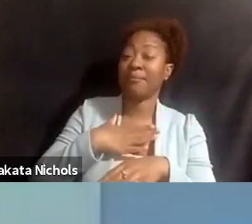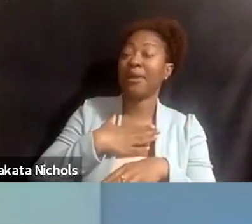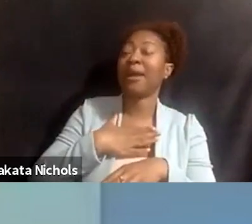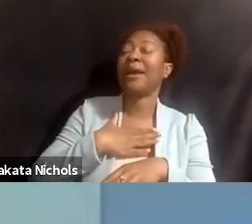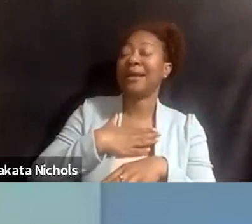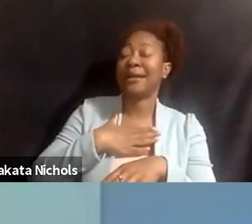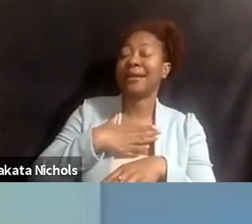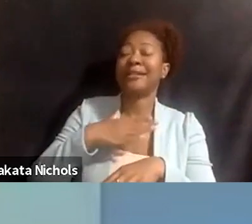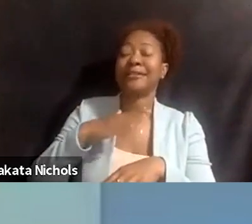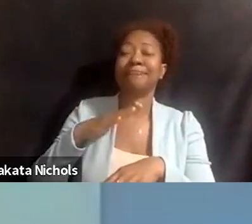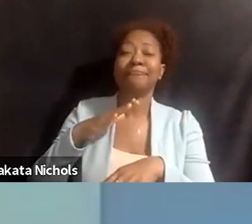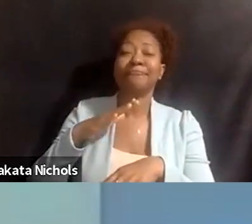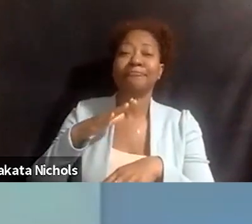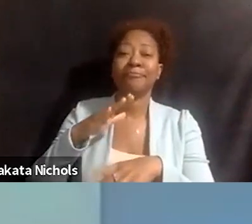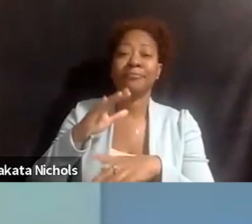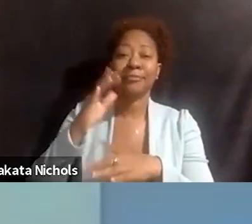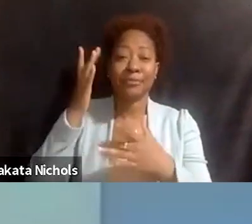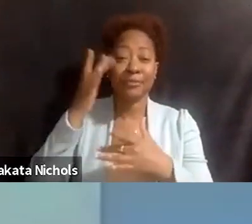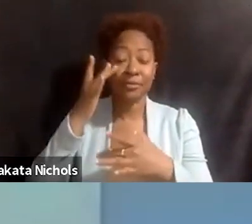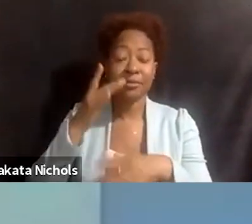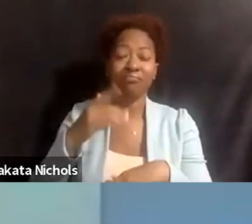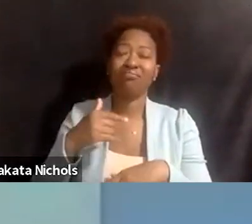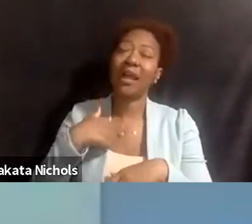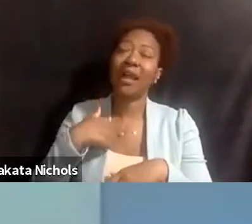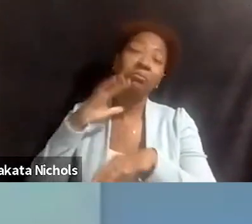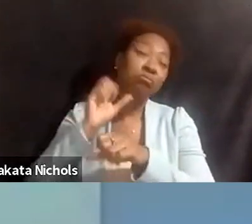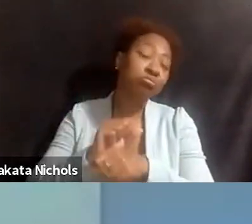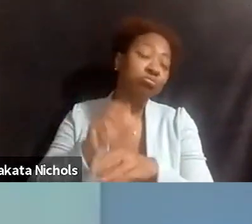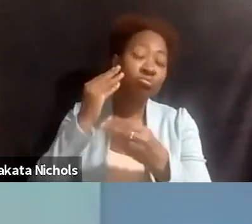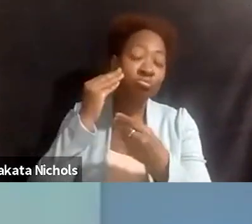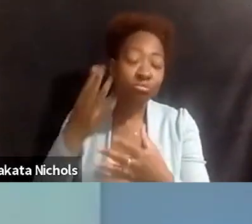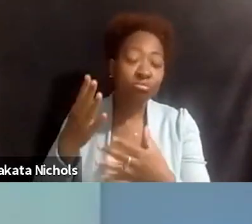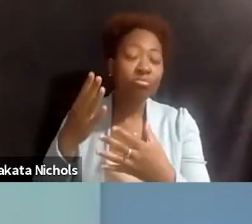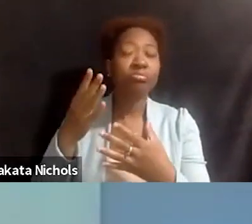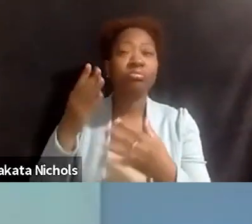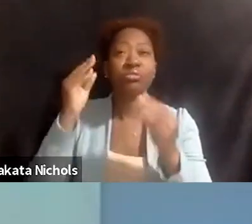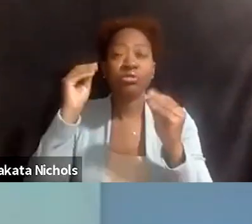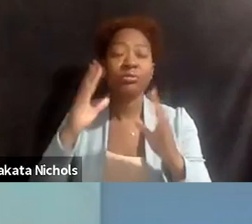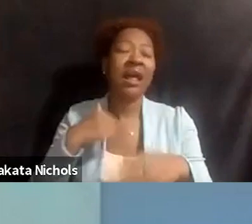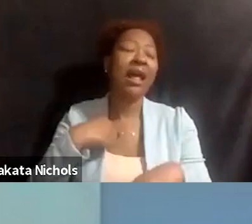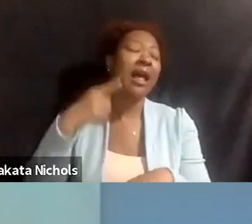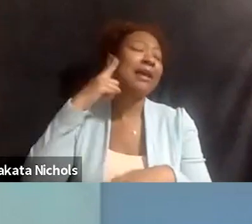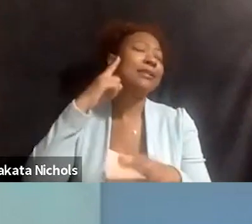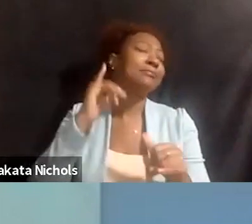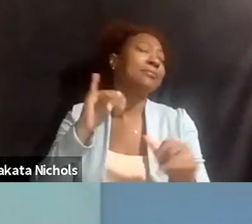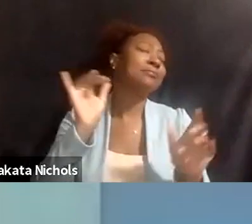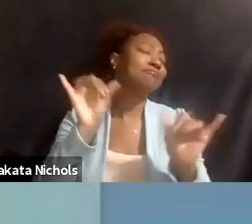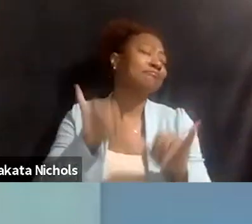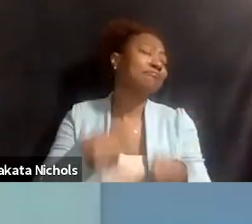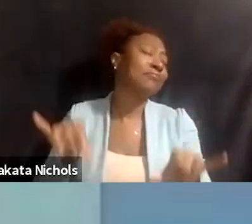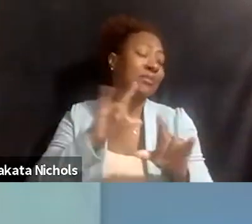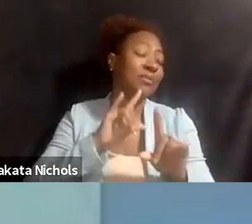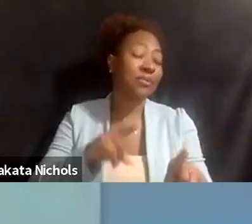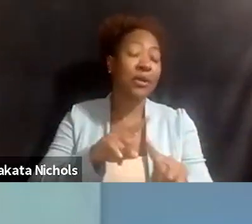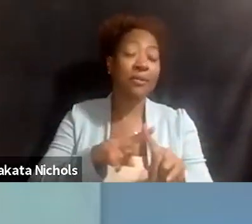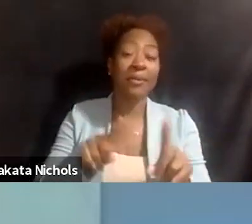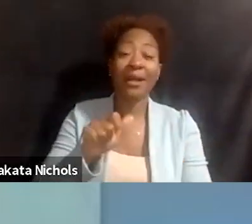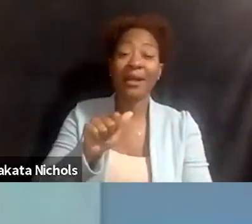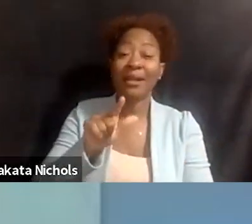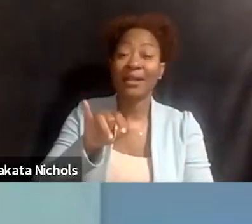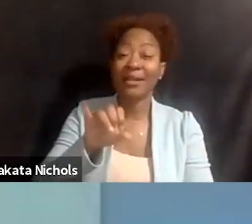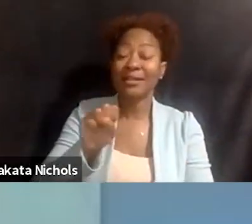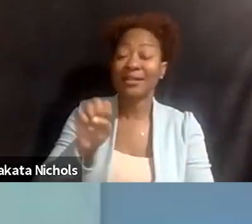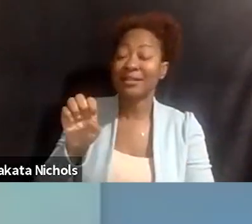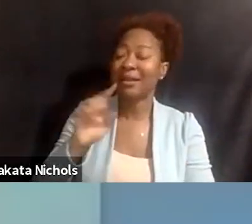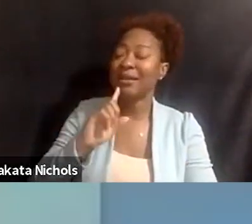telling instructors. I was expecting the usual response. However, Elise had a different idea.